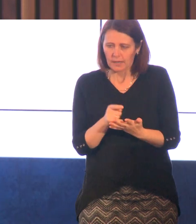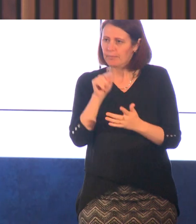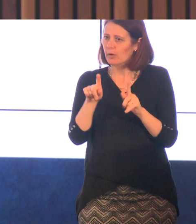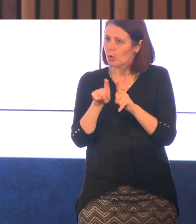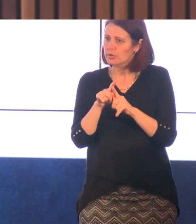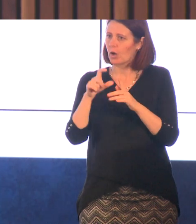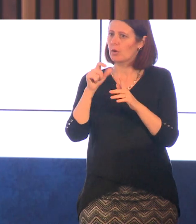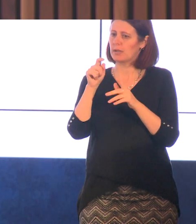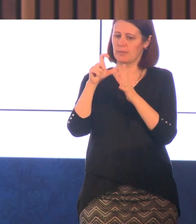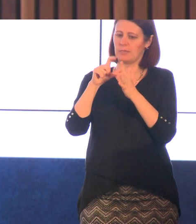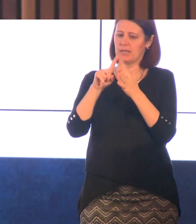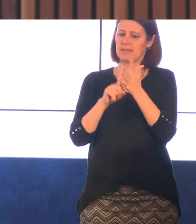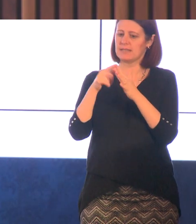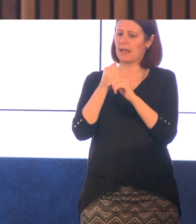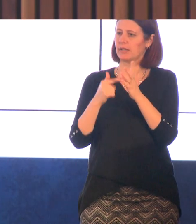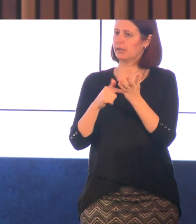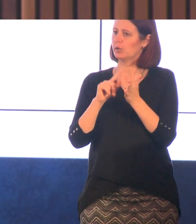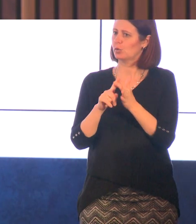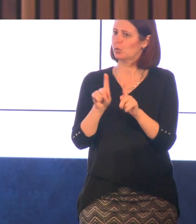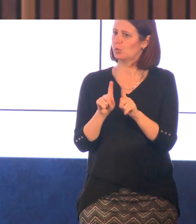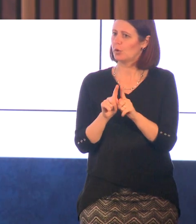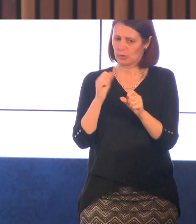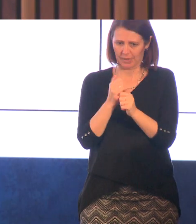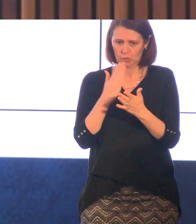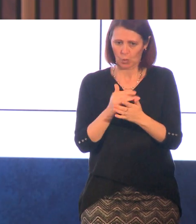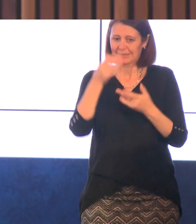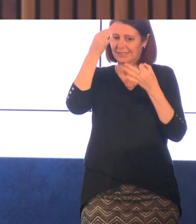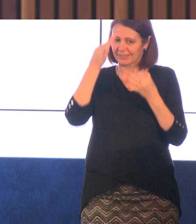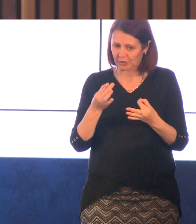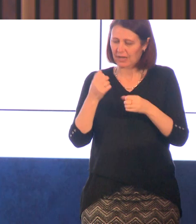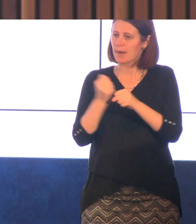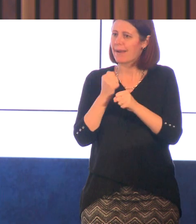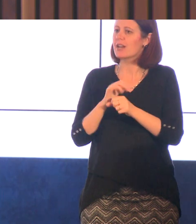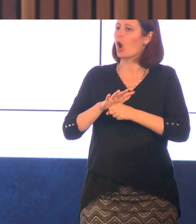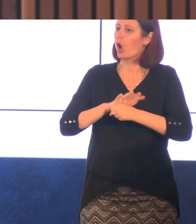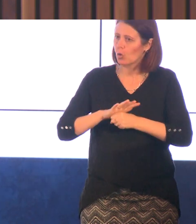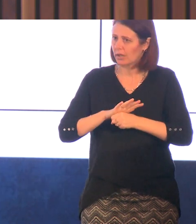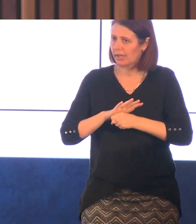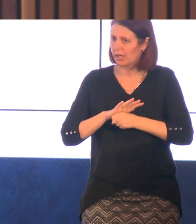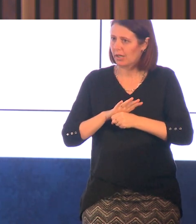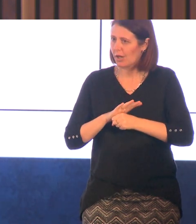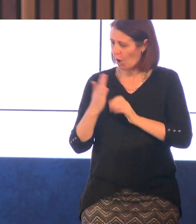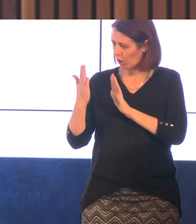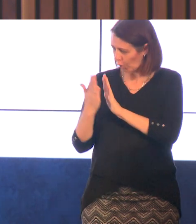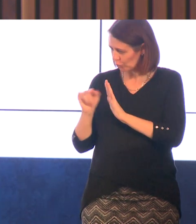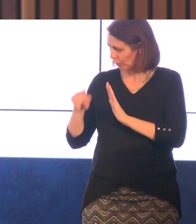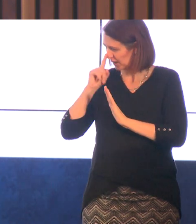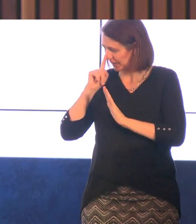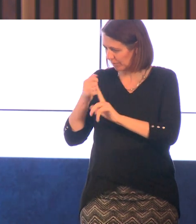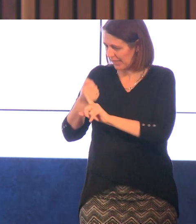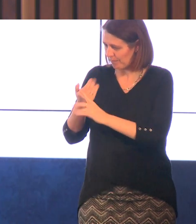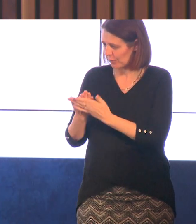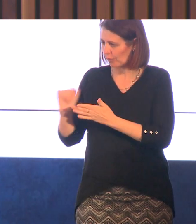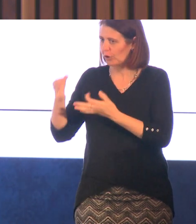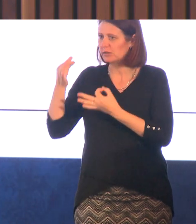the CEO, and so ensure that decisions are made locally, close to the people affected by